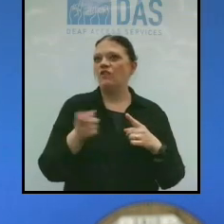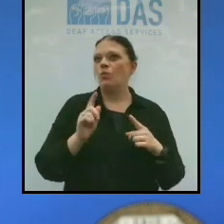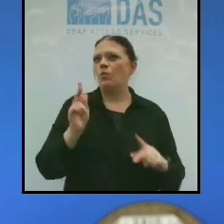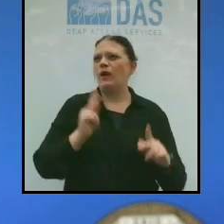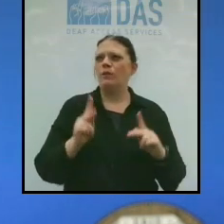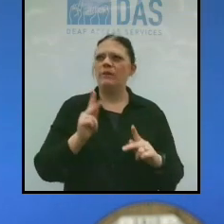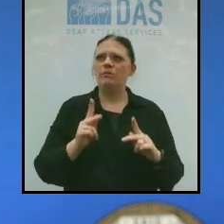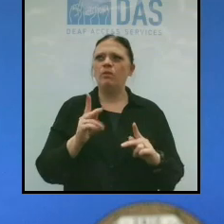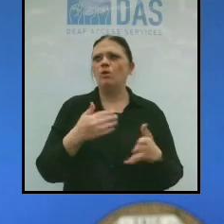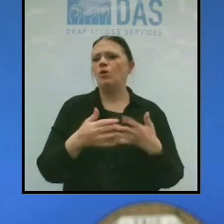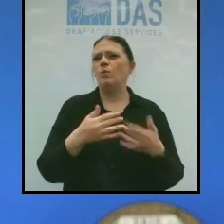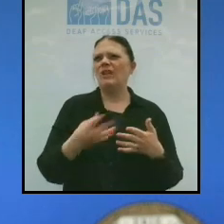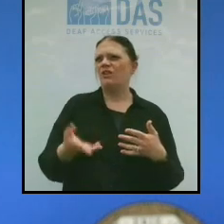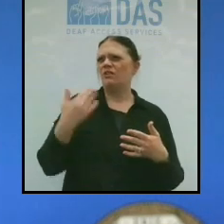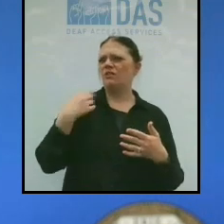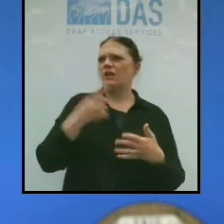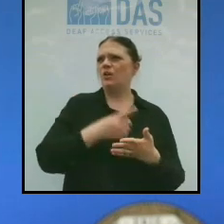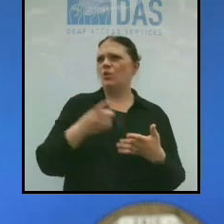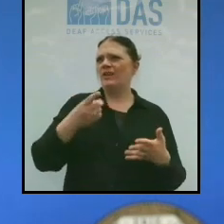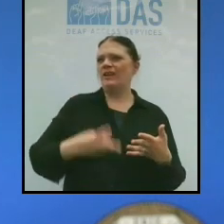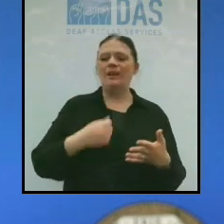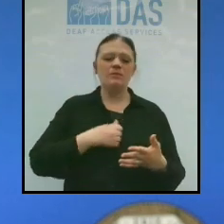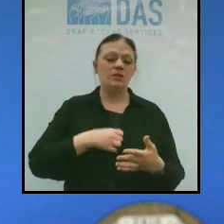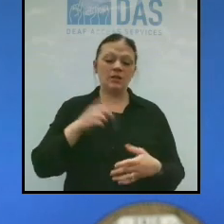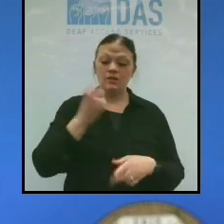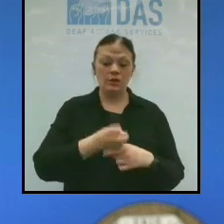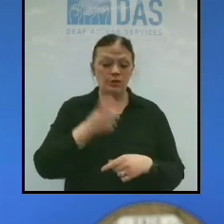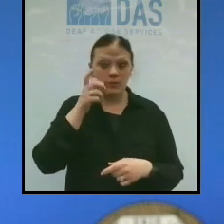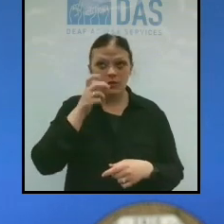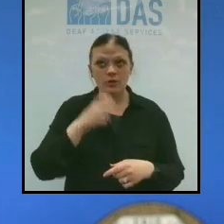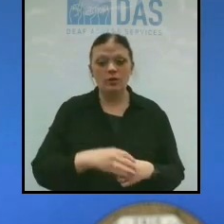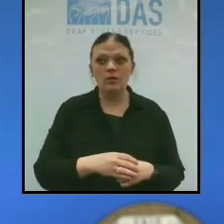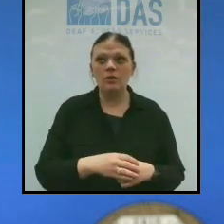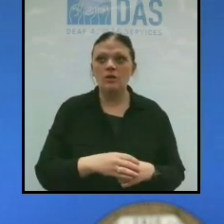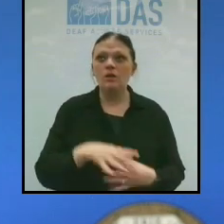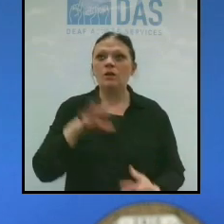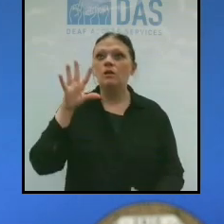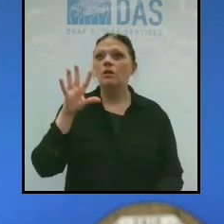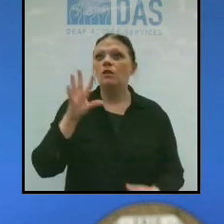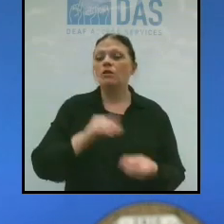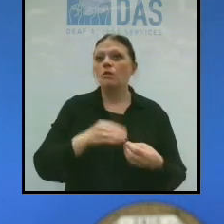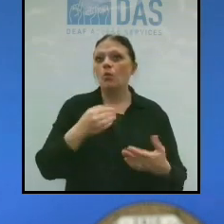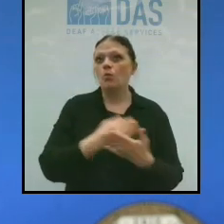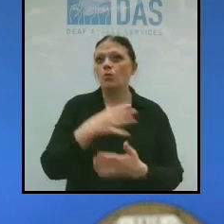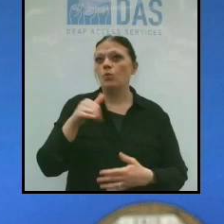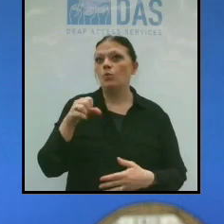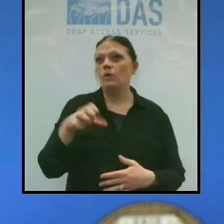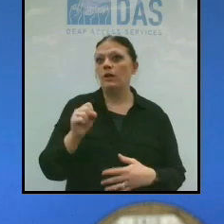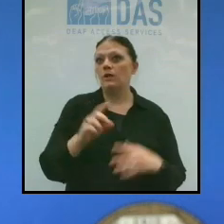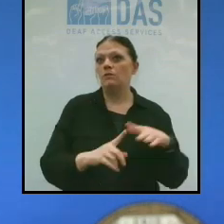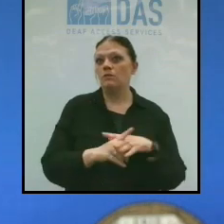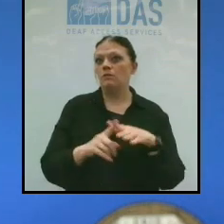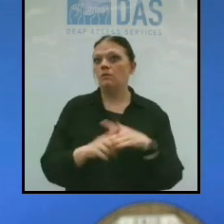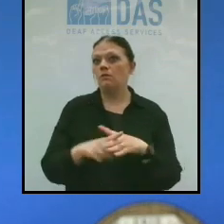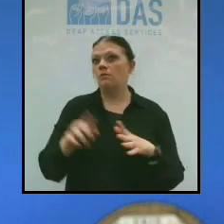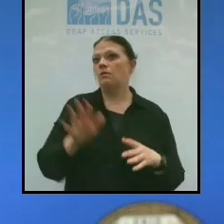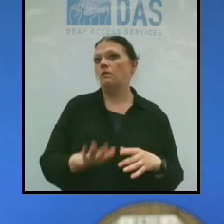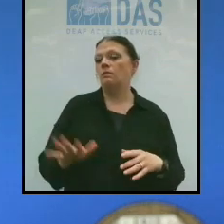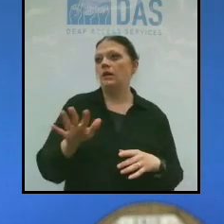a week and a half ago or so. But in recent days, the total new cases that have been coming up have been